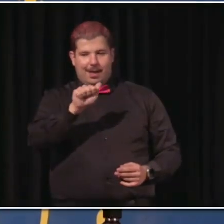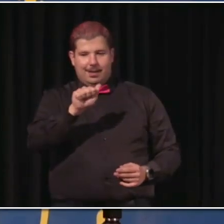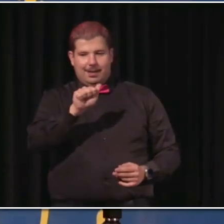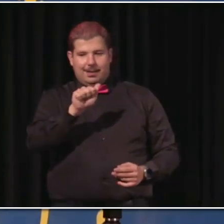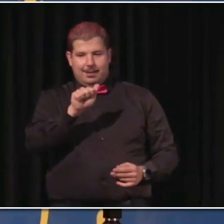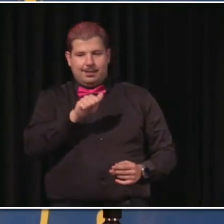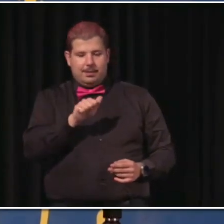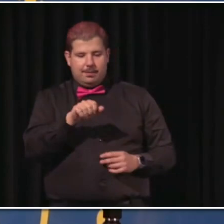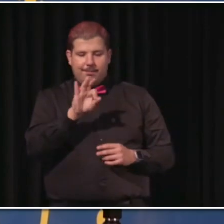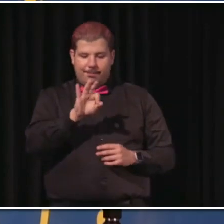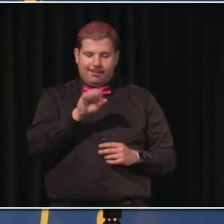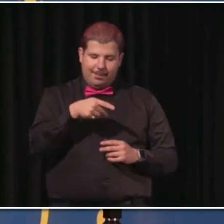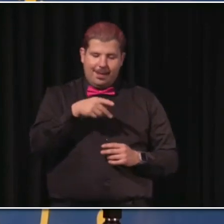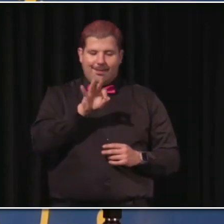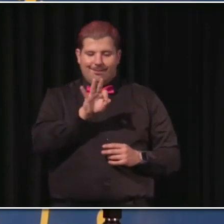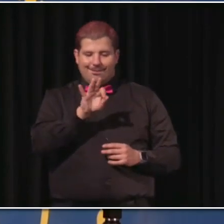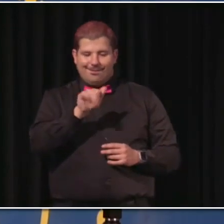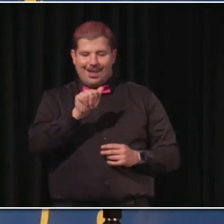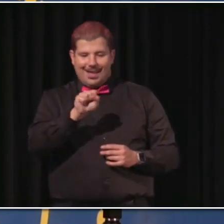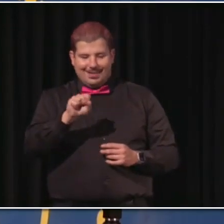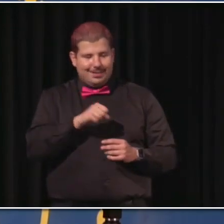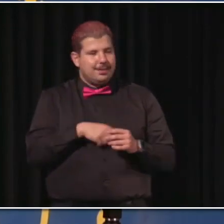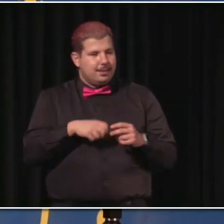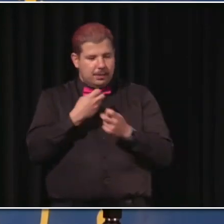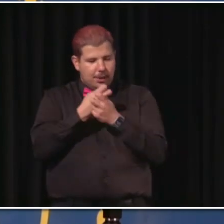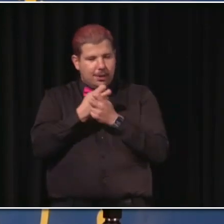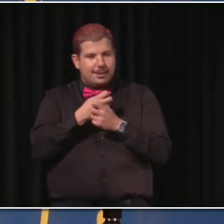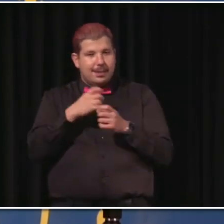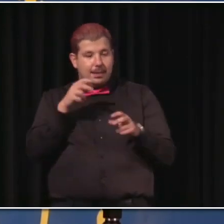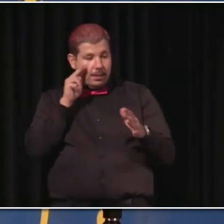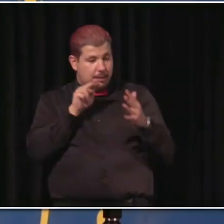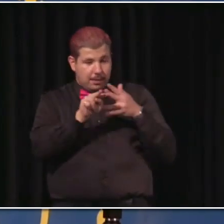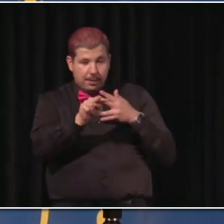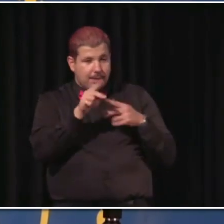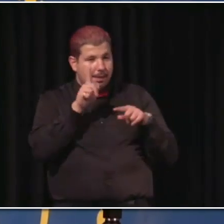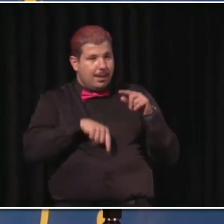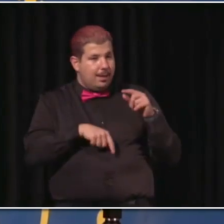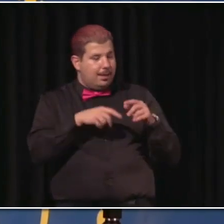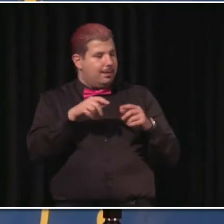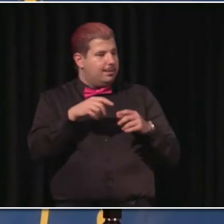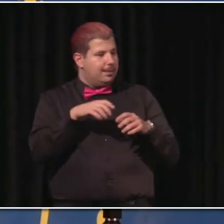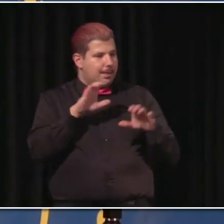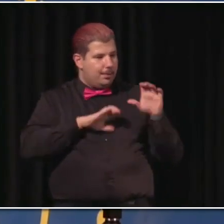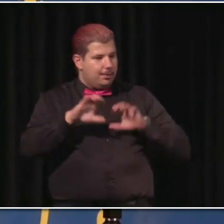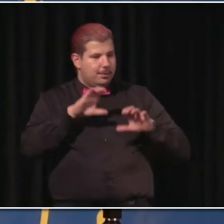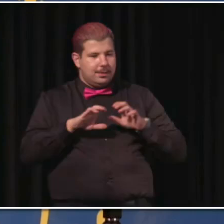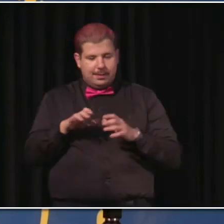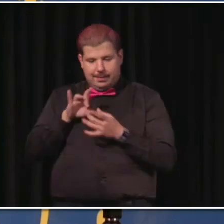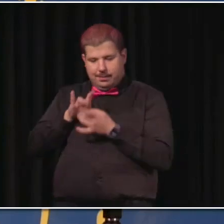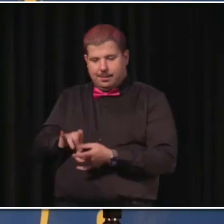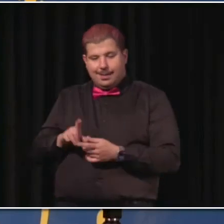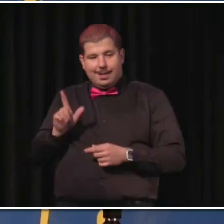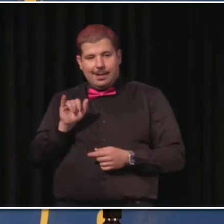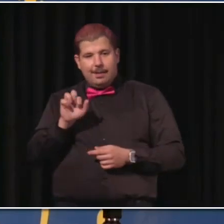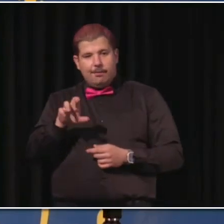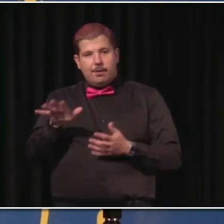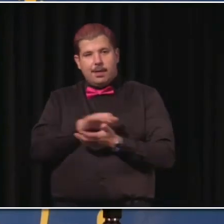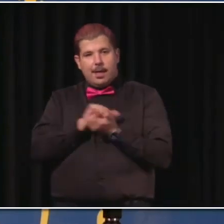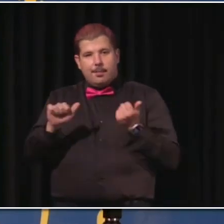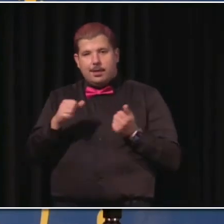that don't break down in our bodies and are linked to cancer, liver damage, and hormone